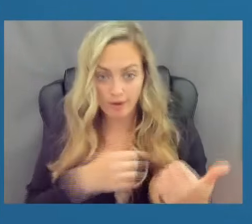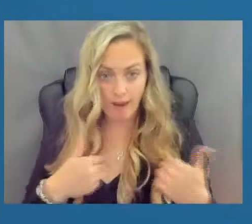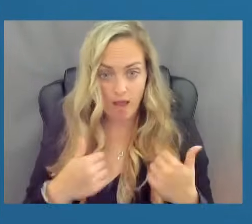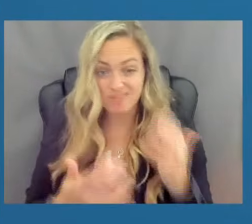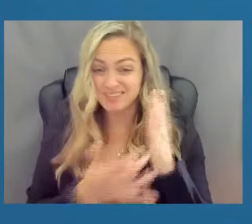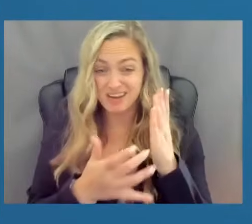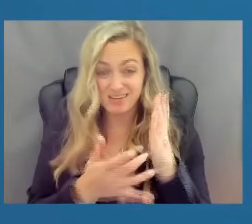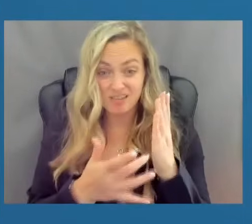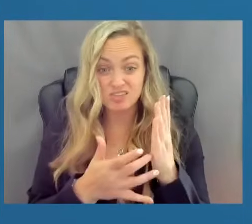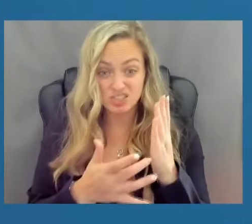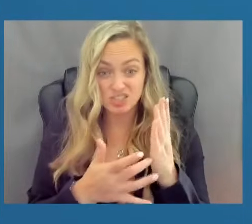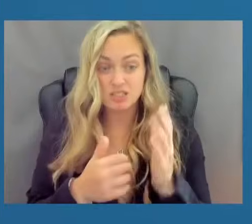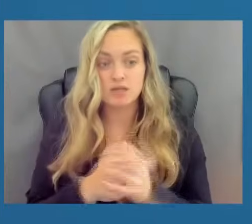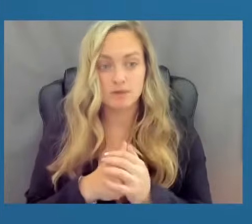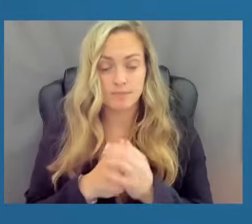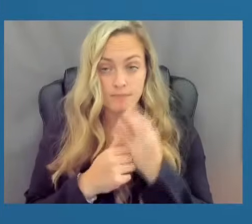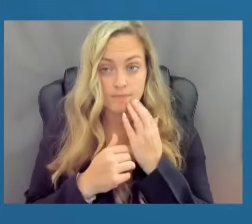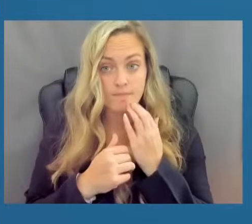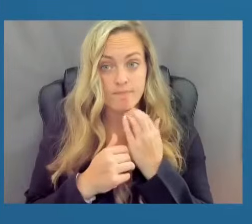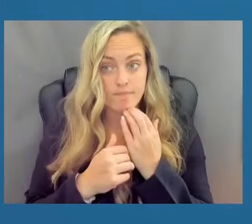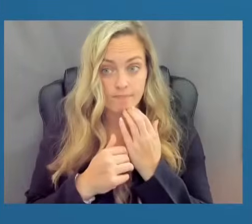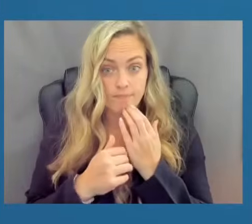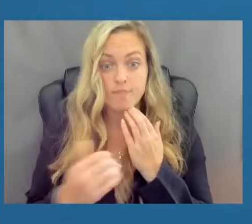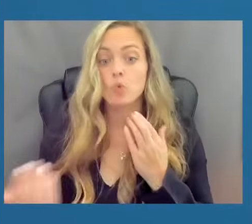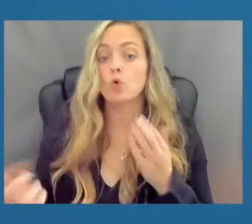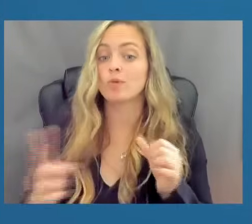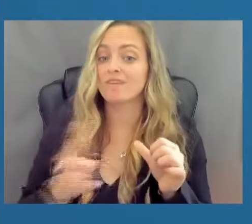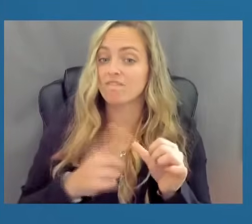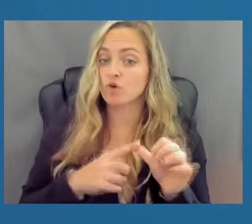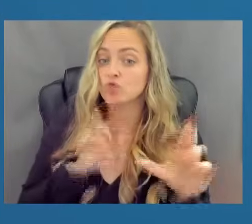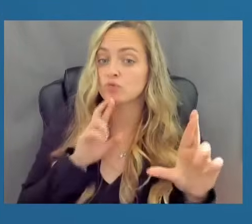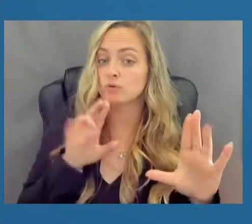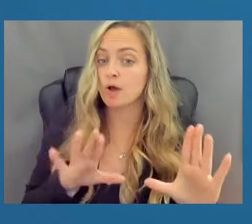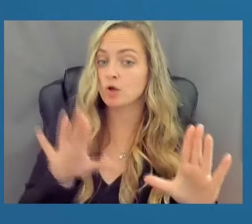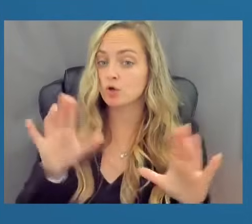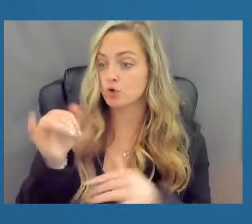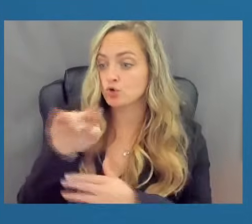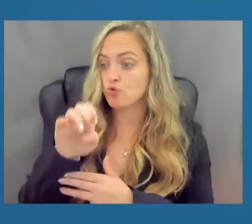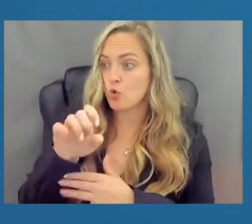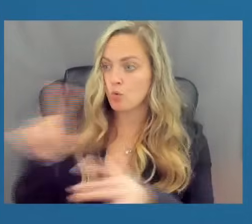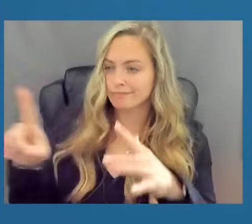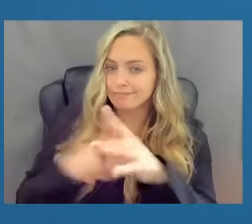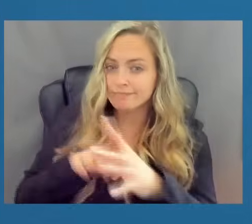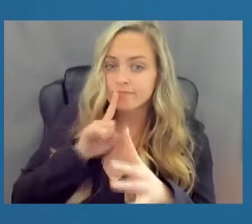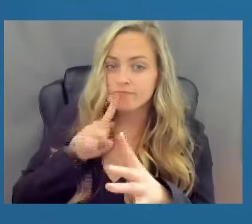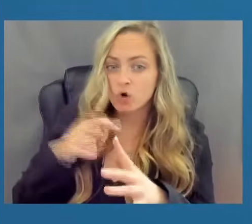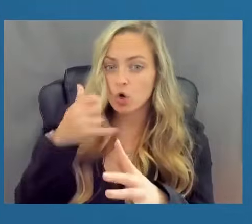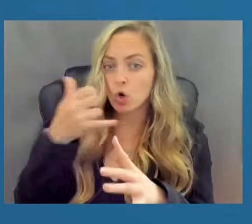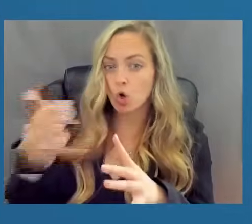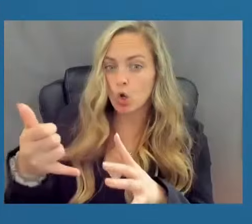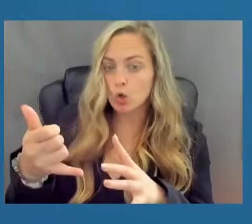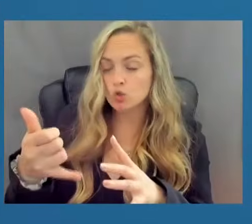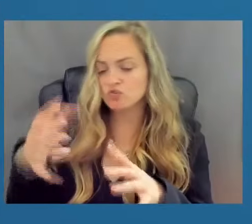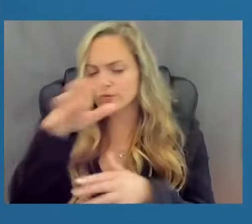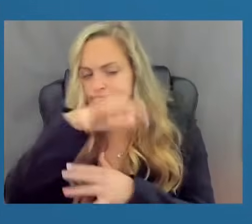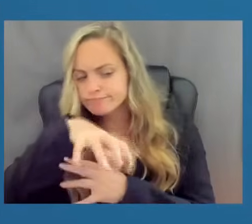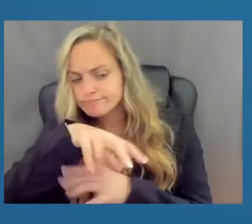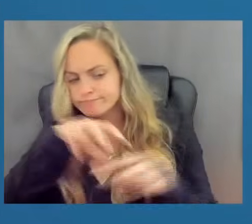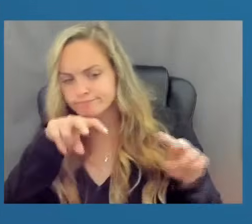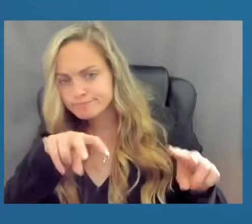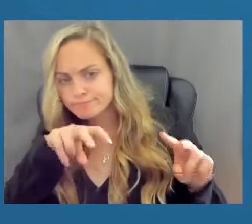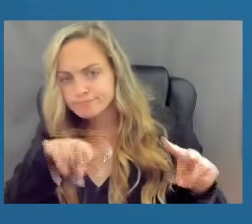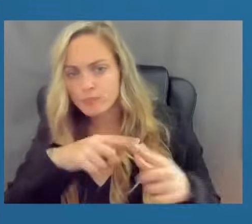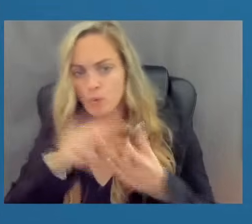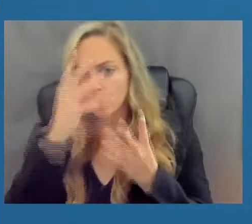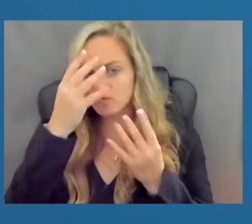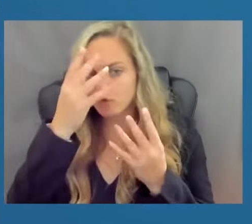thing this year is going to be this first responder drone that's going to go out to calls and help us again with surveillance, with information